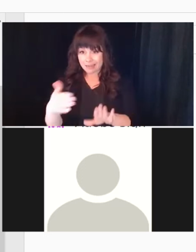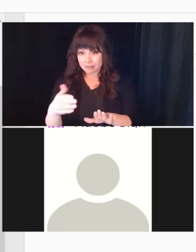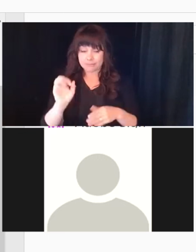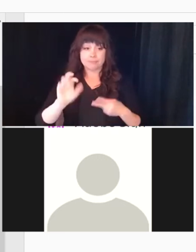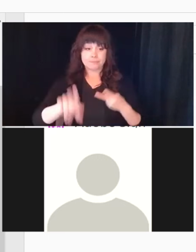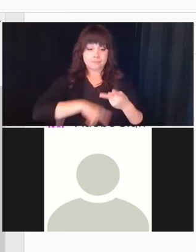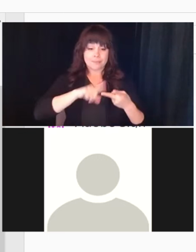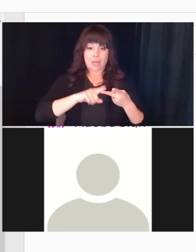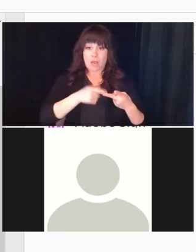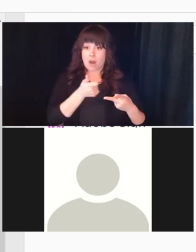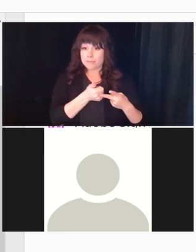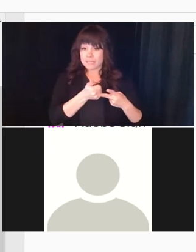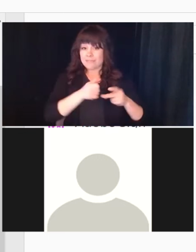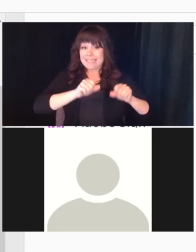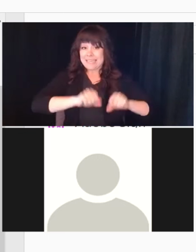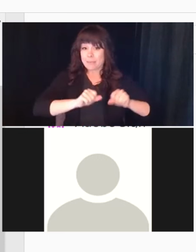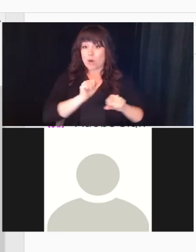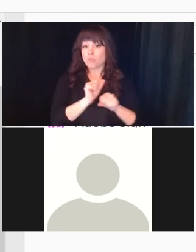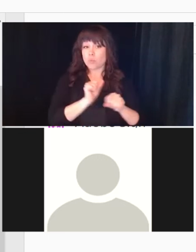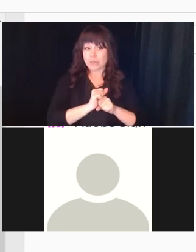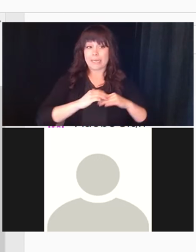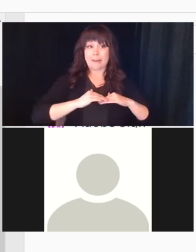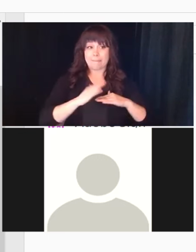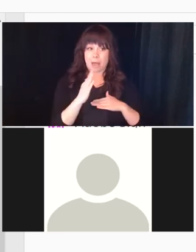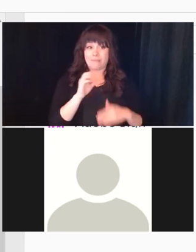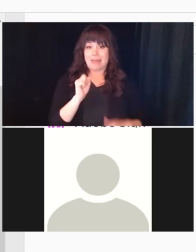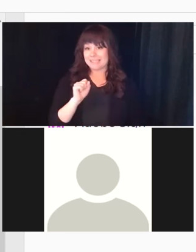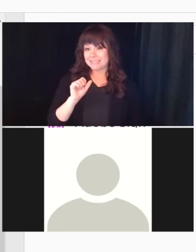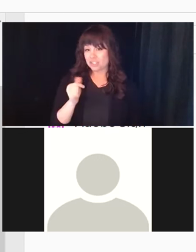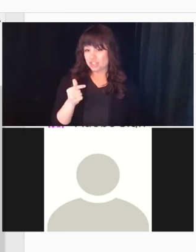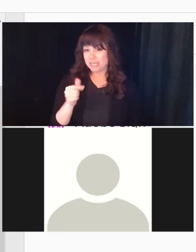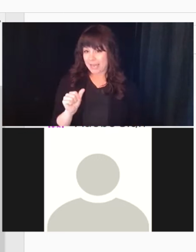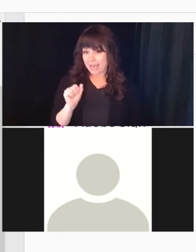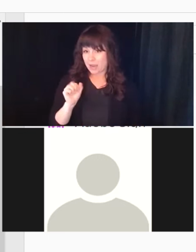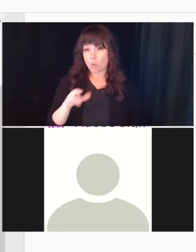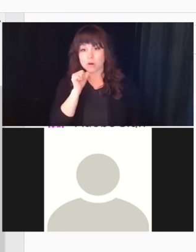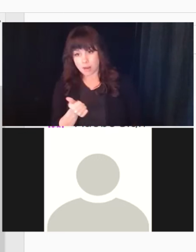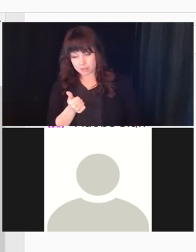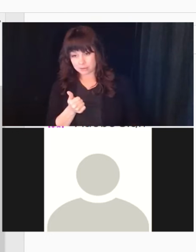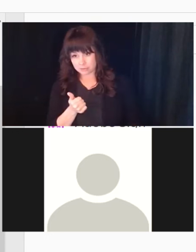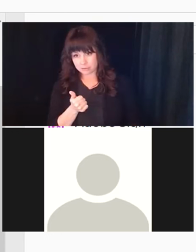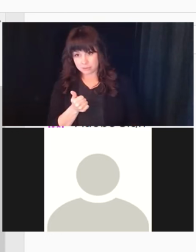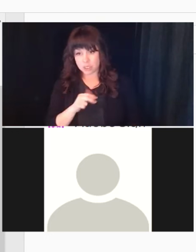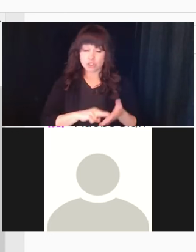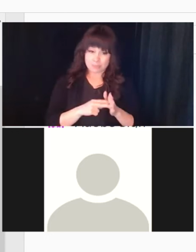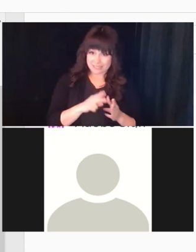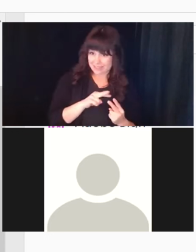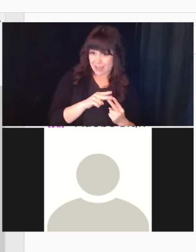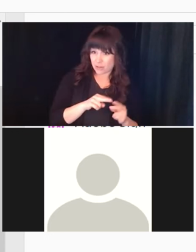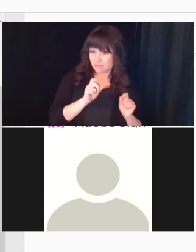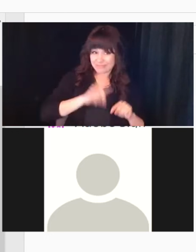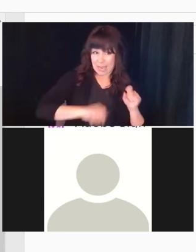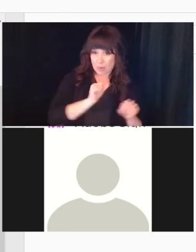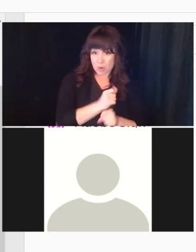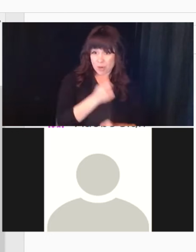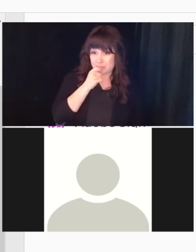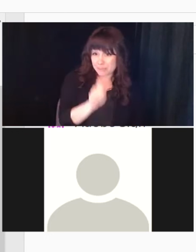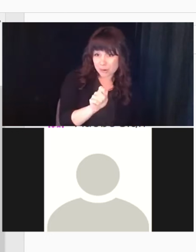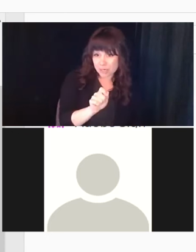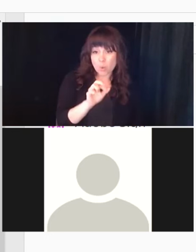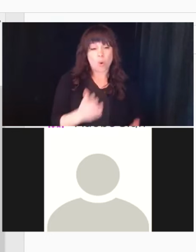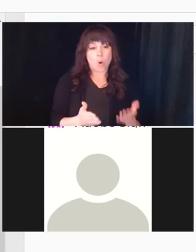above SGA or not? All right, so that could either mean either they can't work at all or maybe they can only work